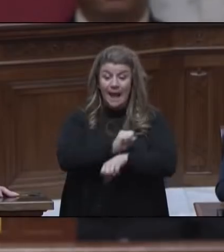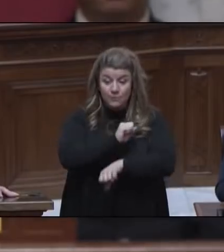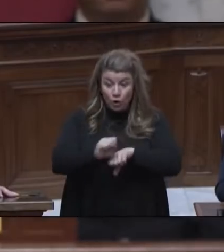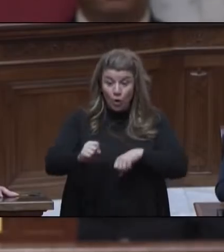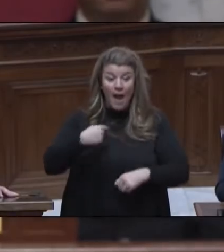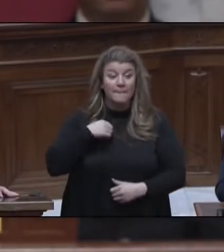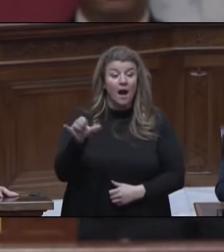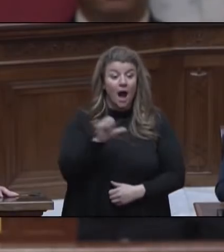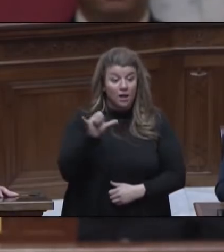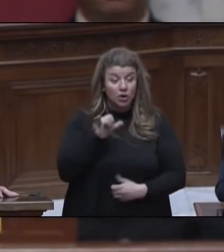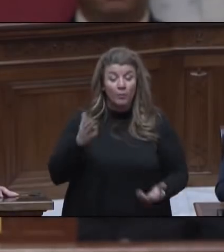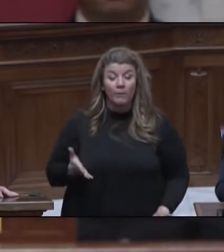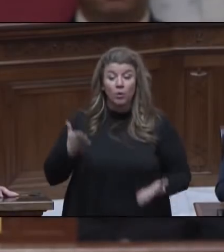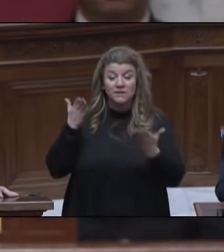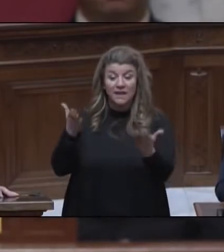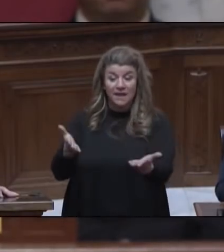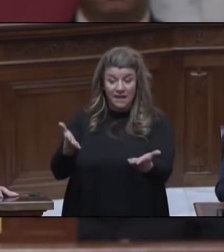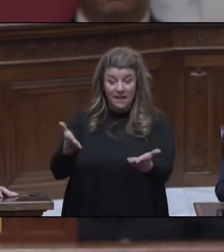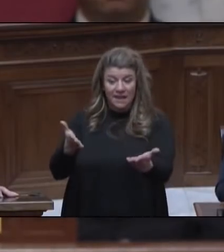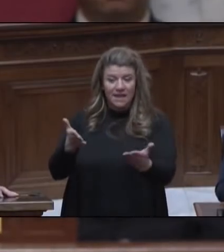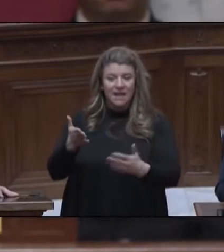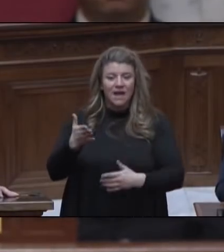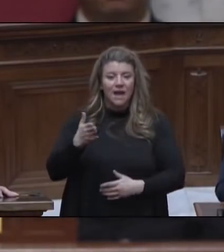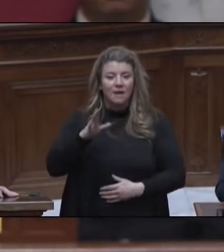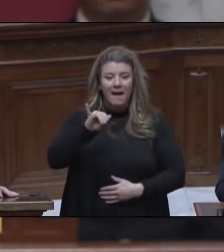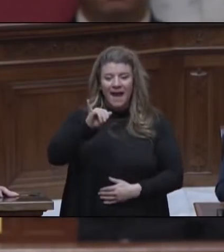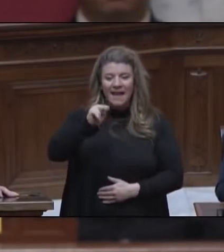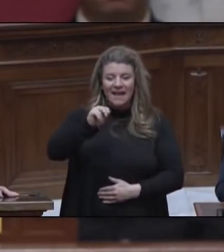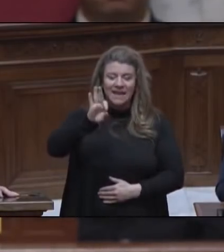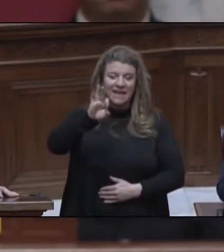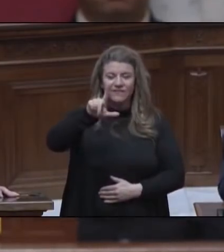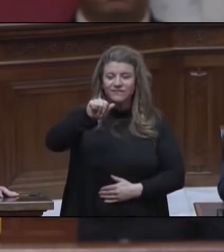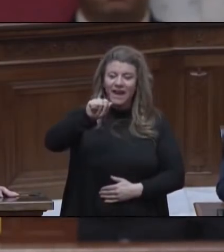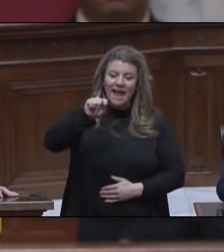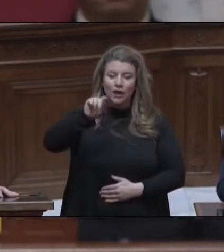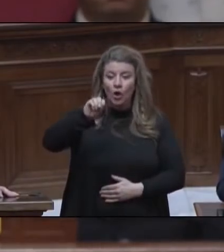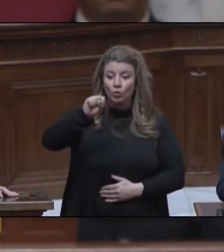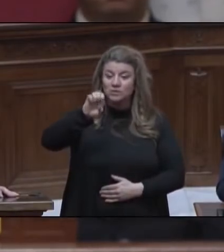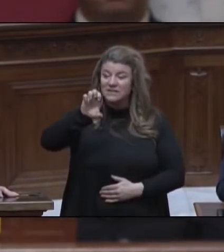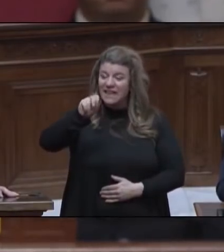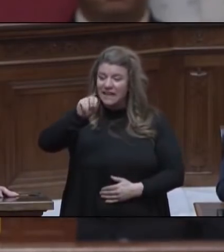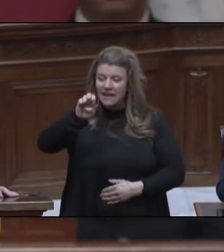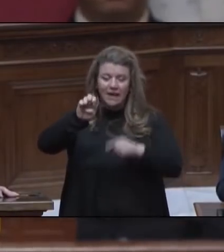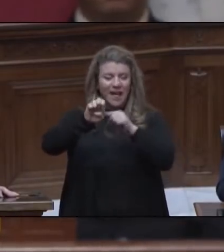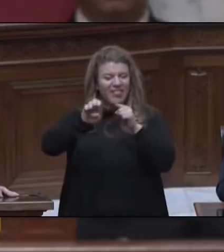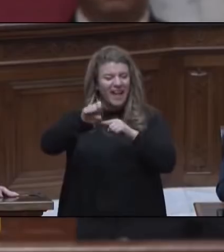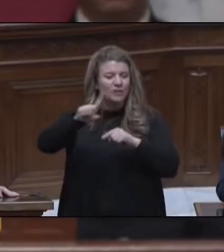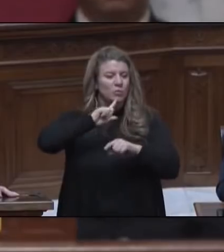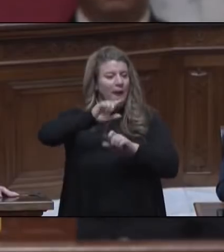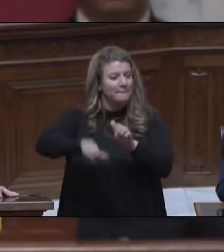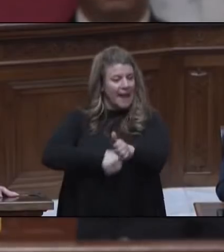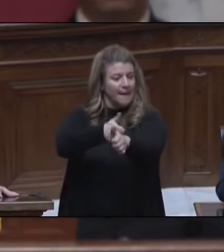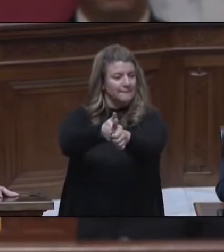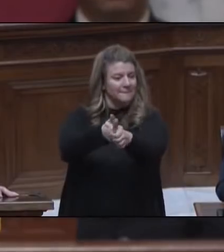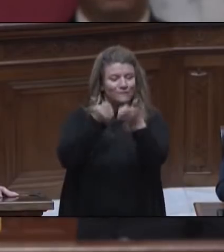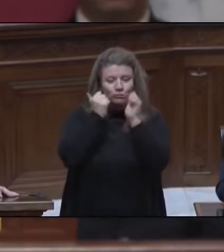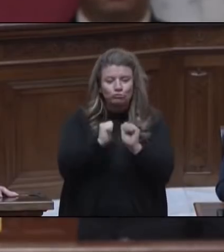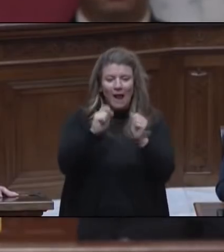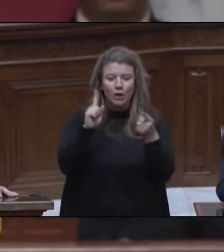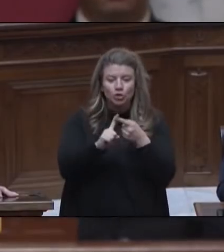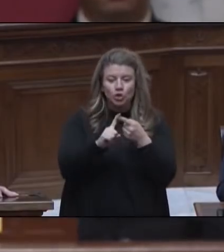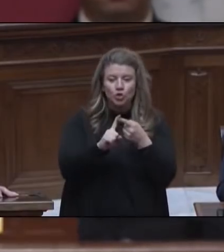I'm also proposing my Inflatocene, which is just a backup for really trying